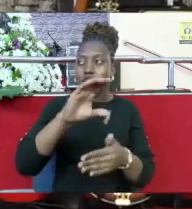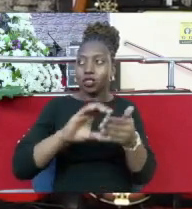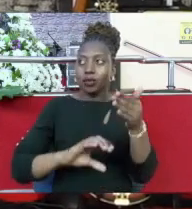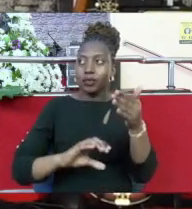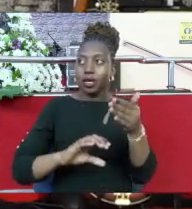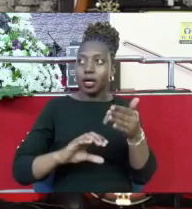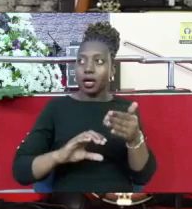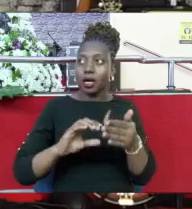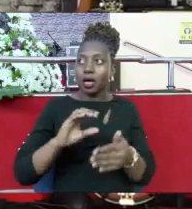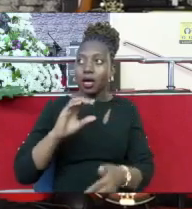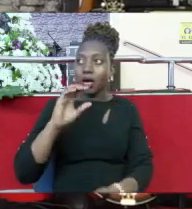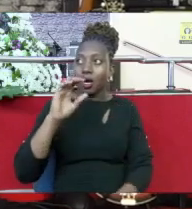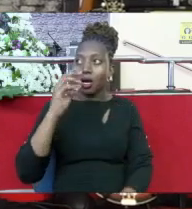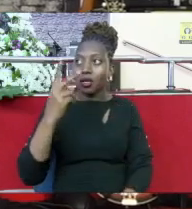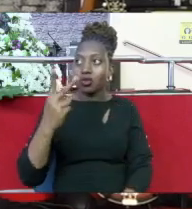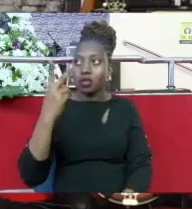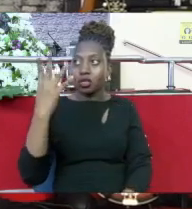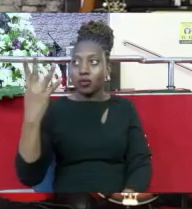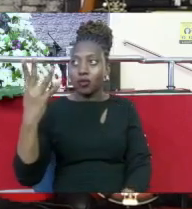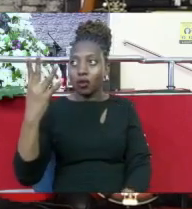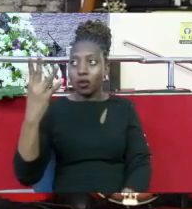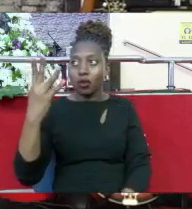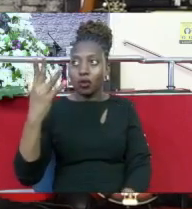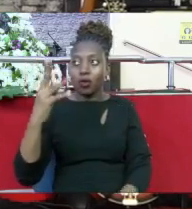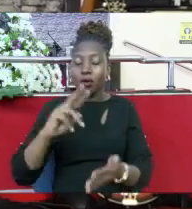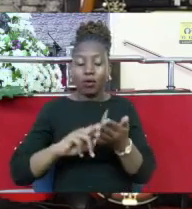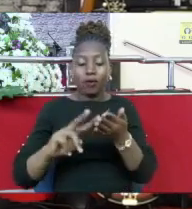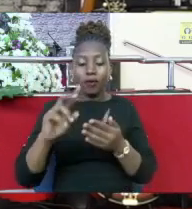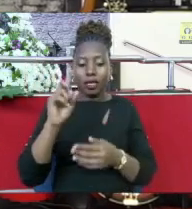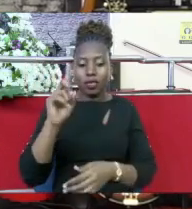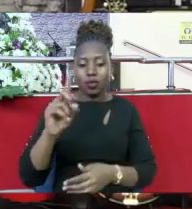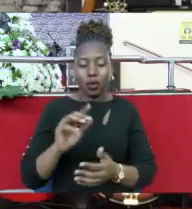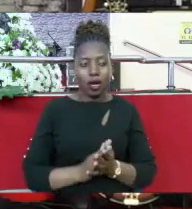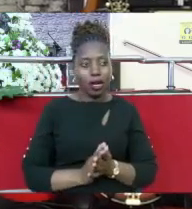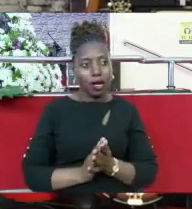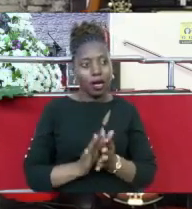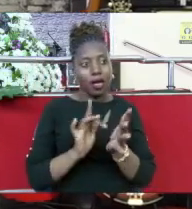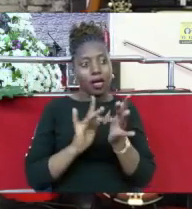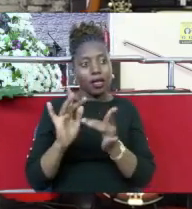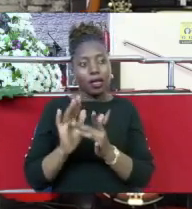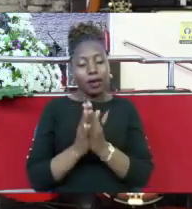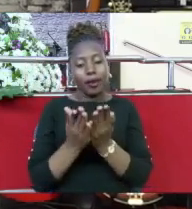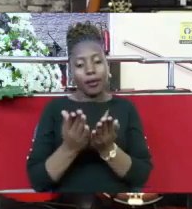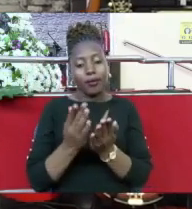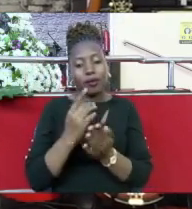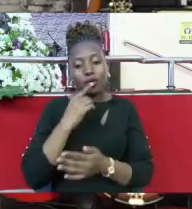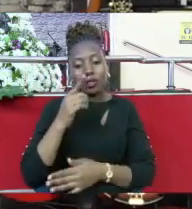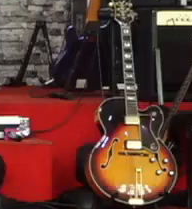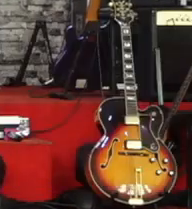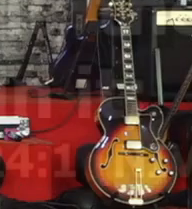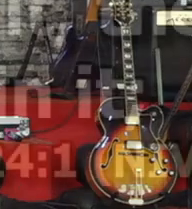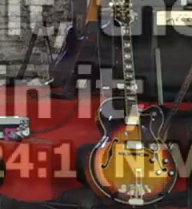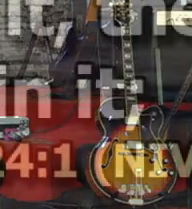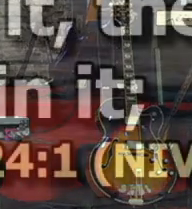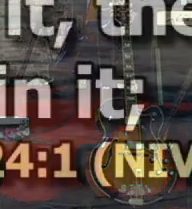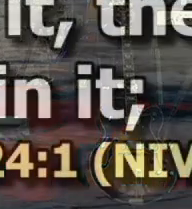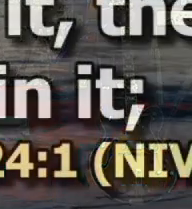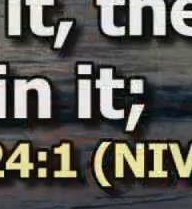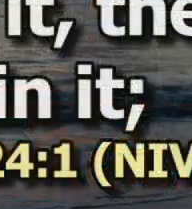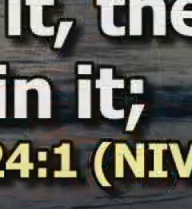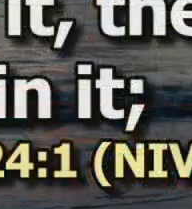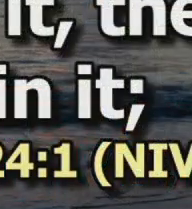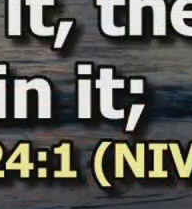Psalms 24:1. Zaburi 24 mstari wa kwanza. The Bible says, Biblia inasema, the earth is the